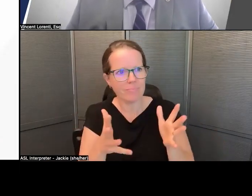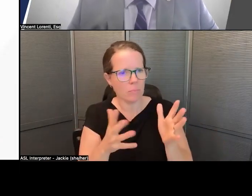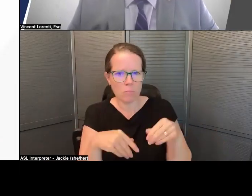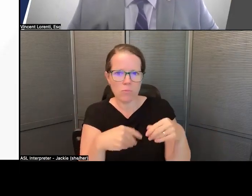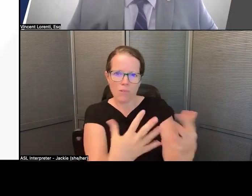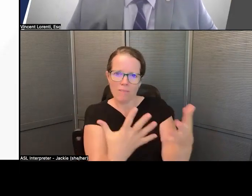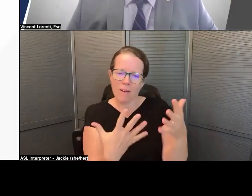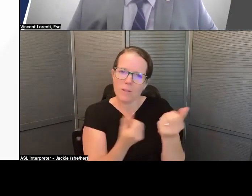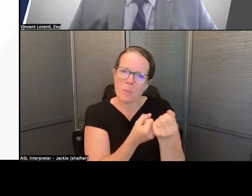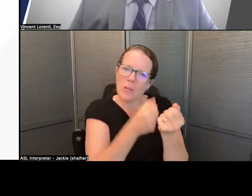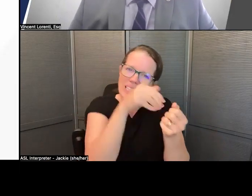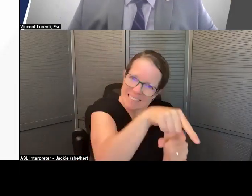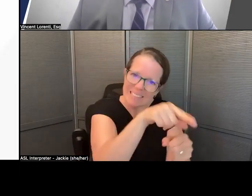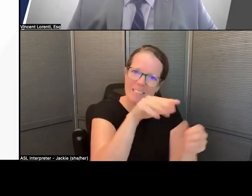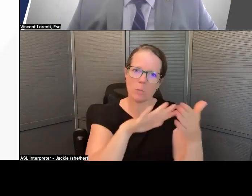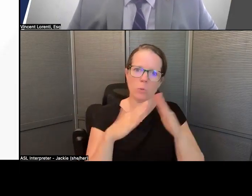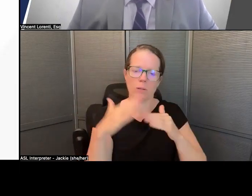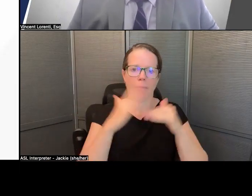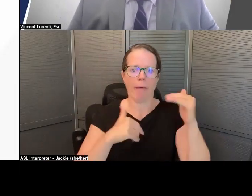slide.